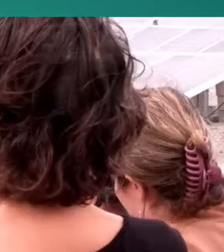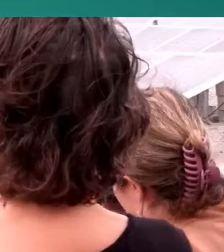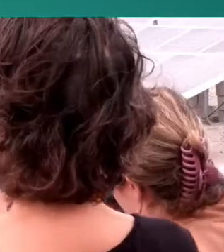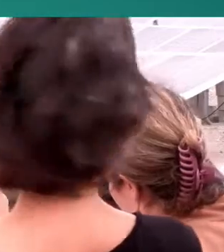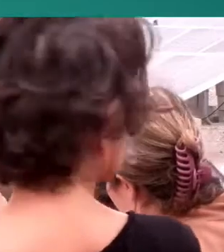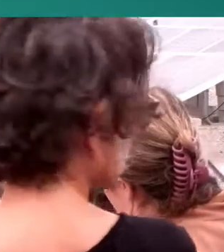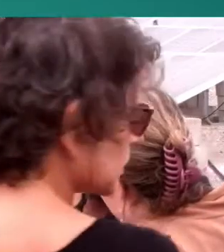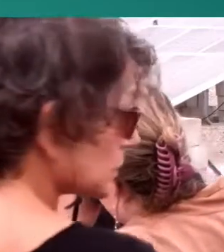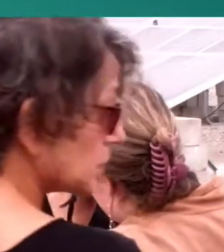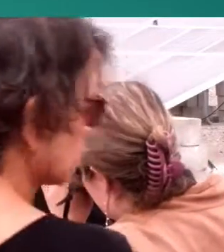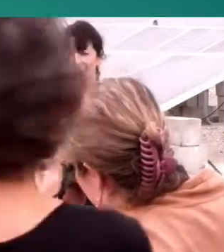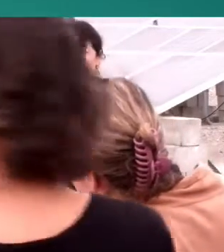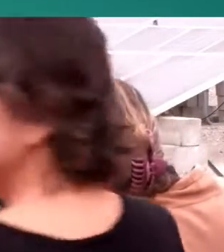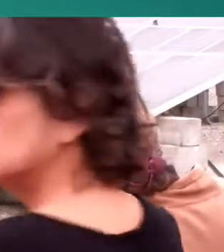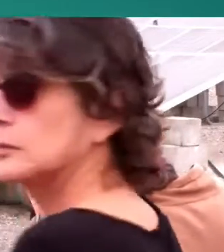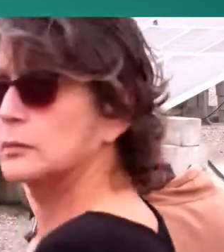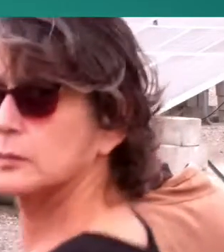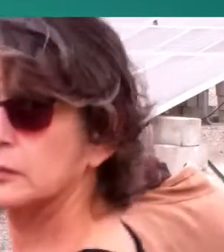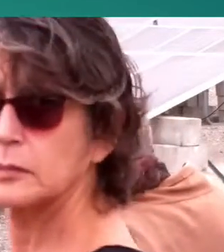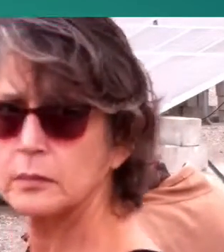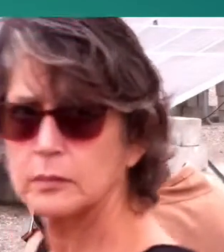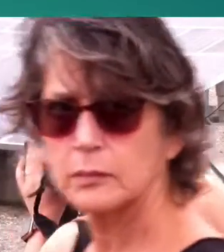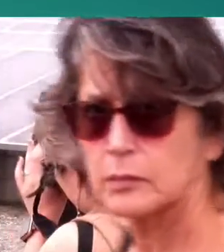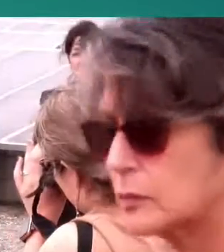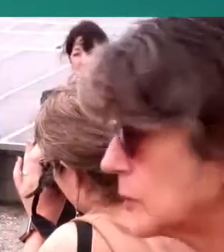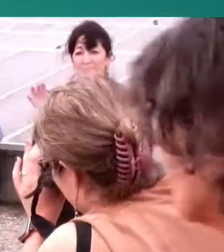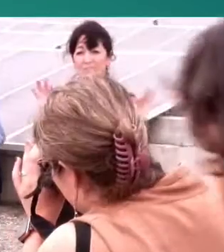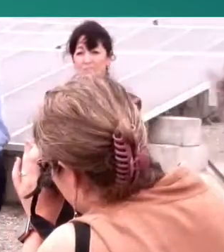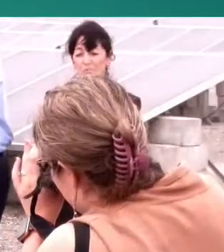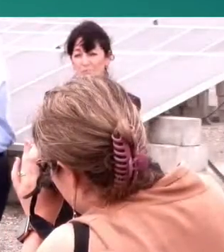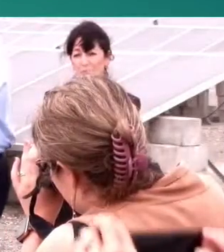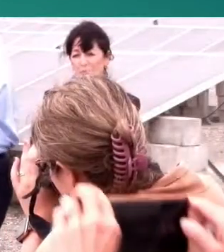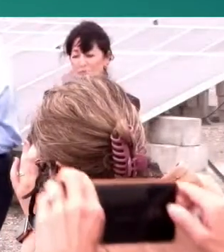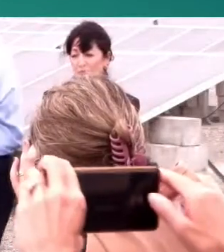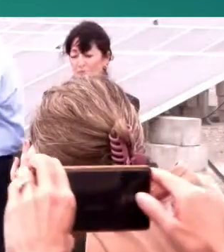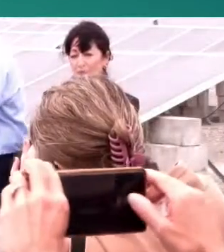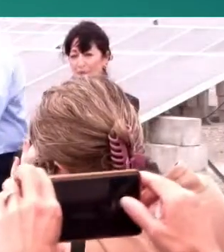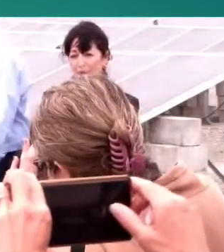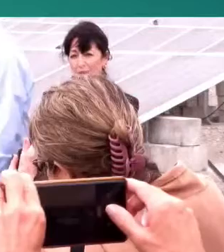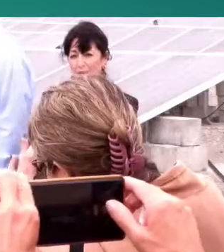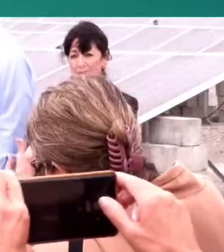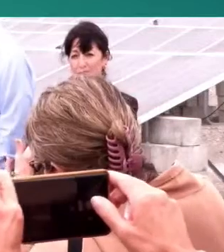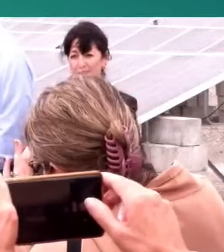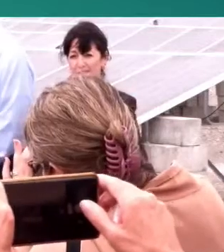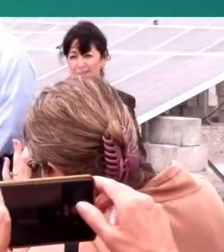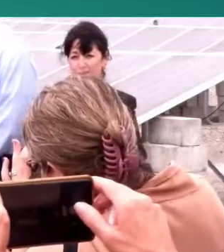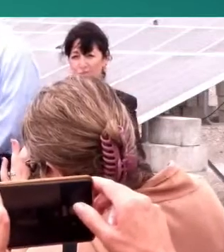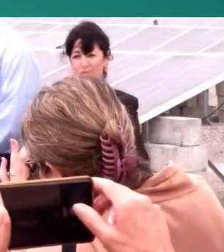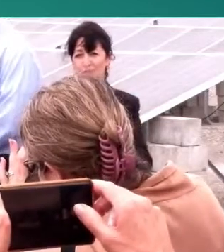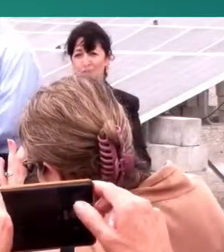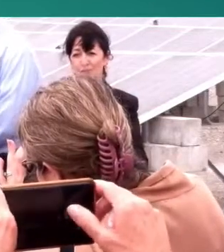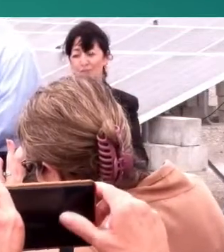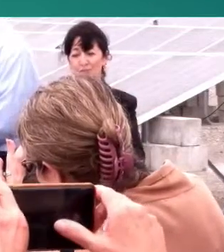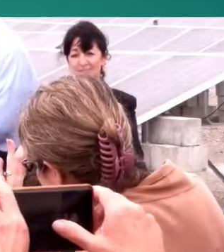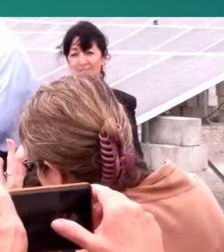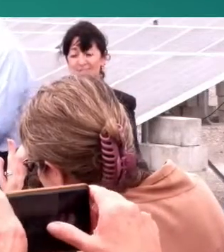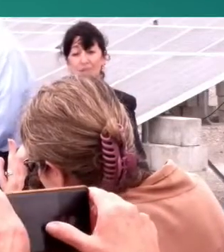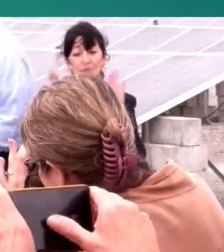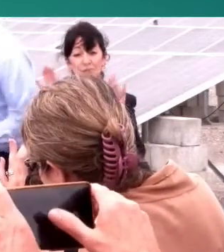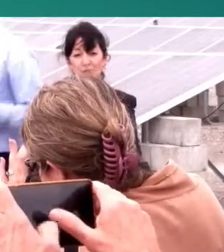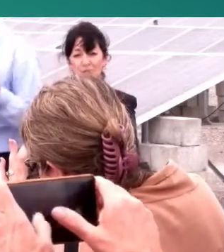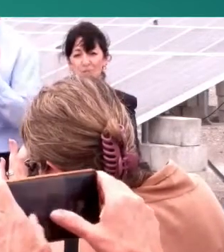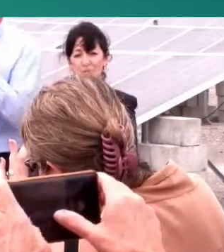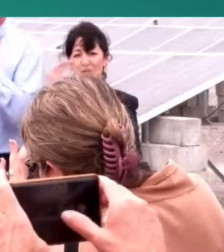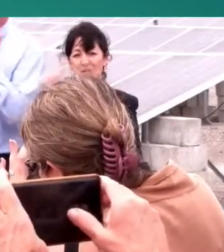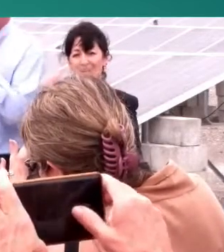important opportunity it gives us to move to renewable energy here across our state. Great work by